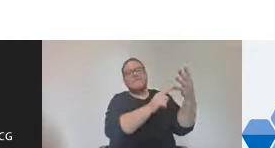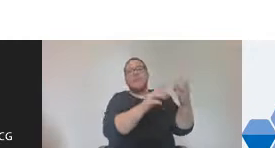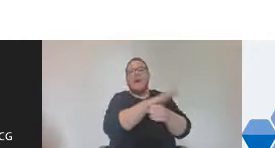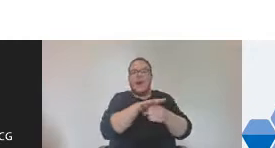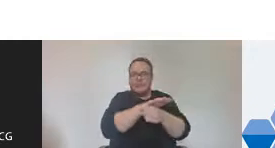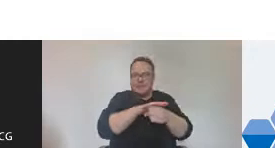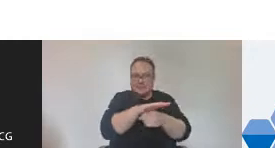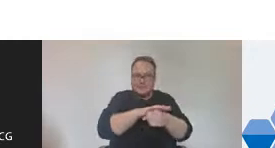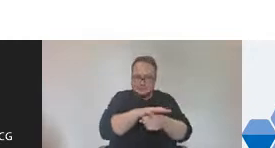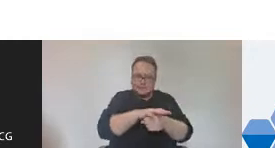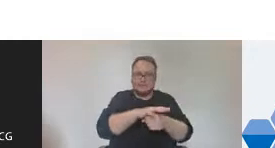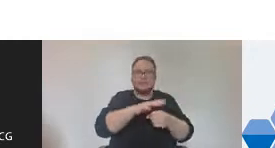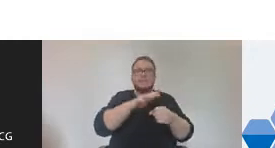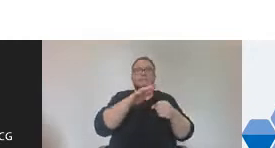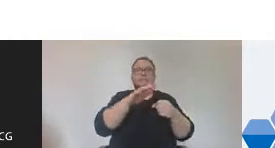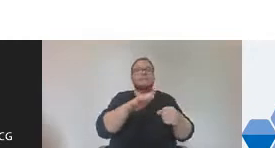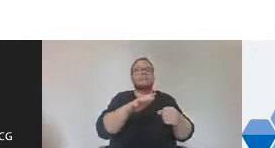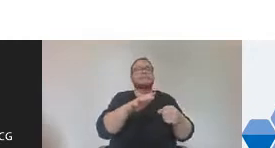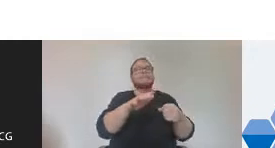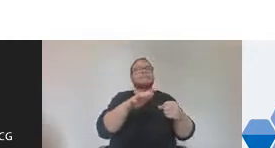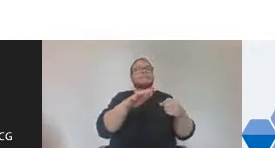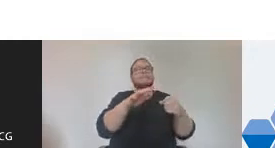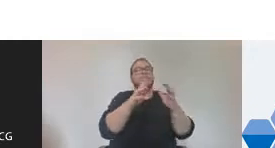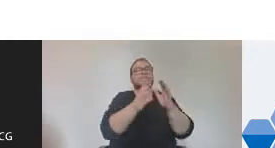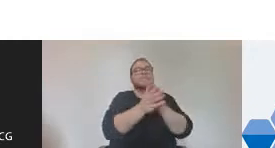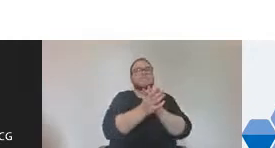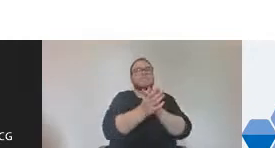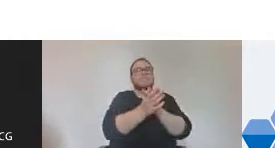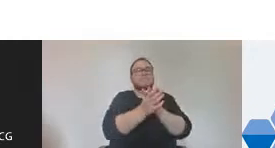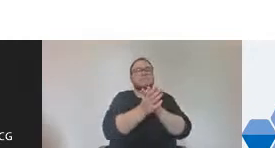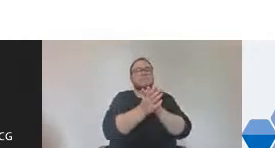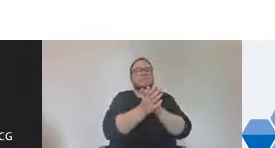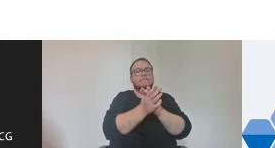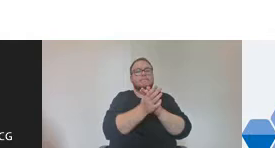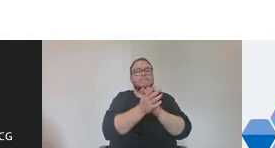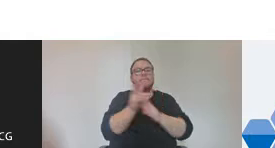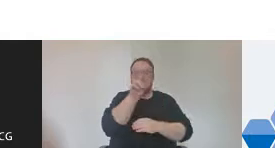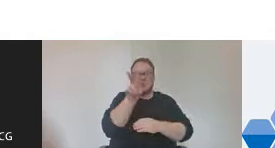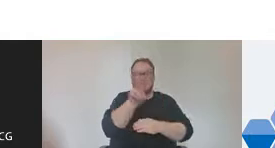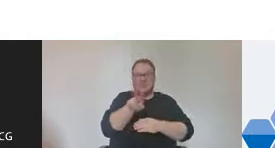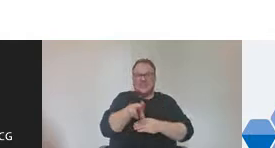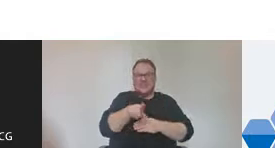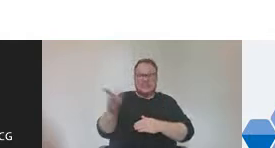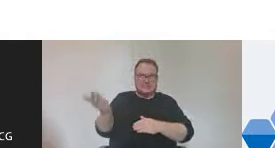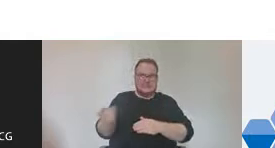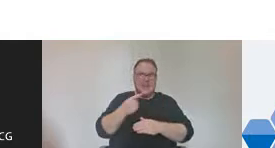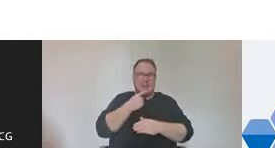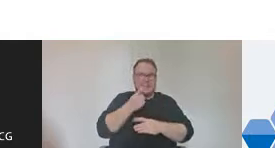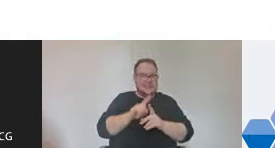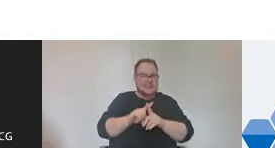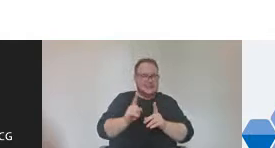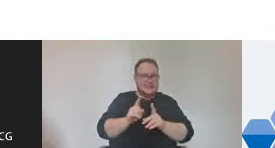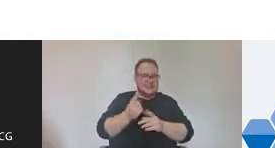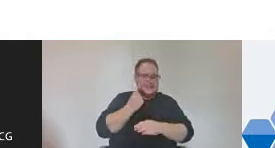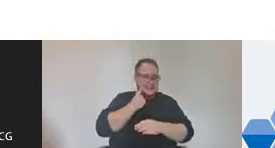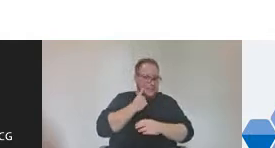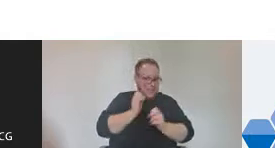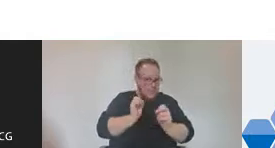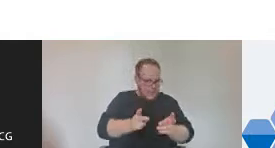We'll have, and I'm going to say, you can read what's on the screen. I'm going to say it slightly simpler,